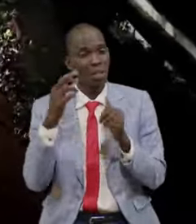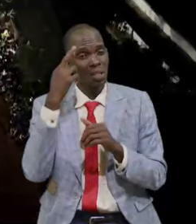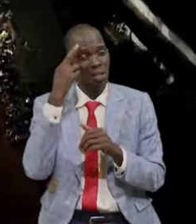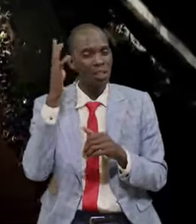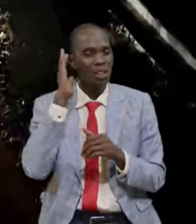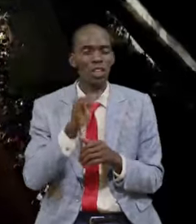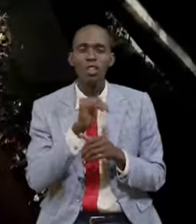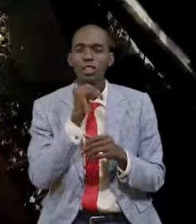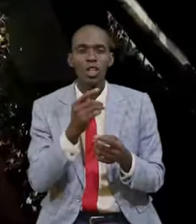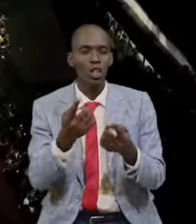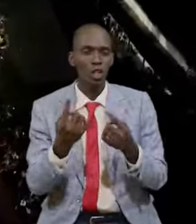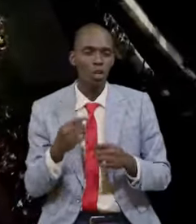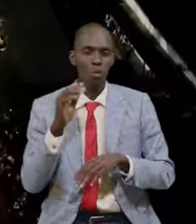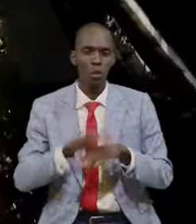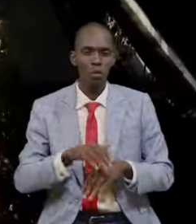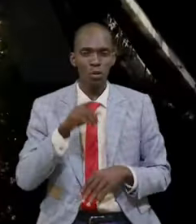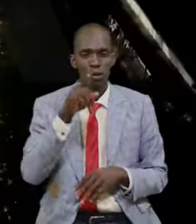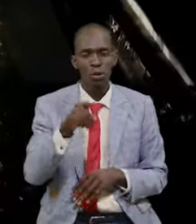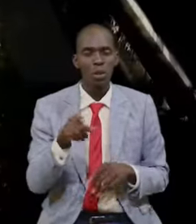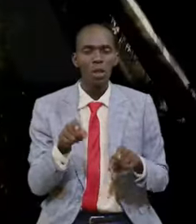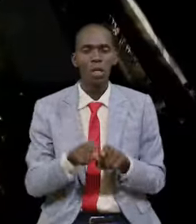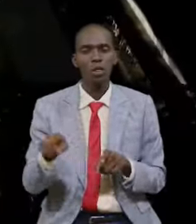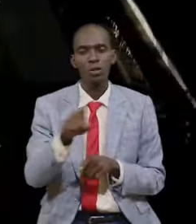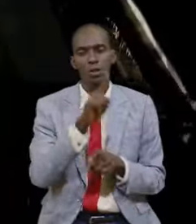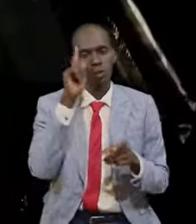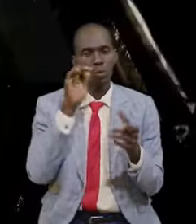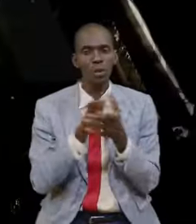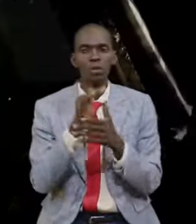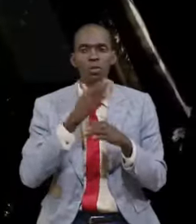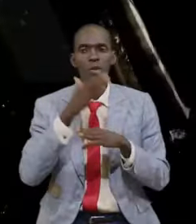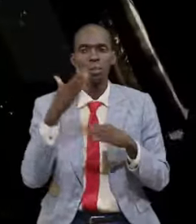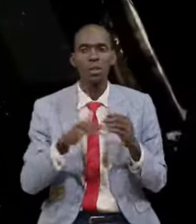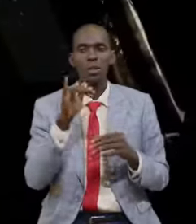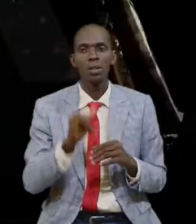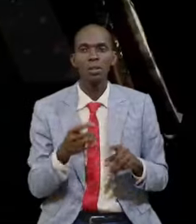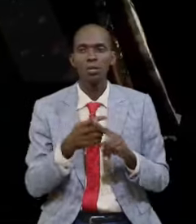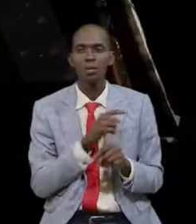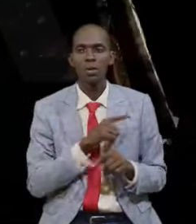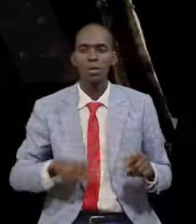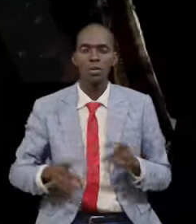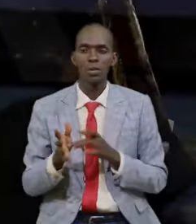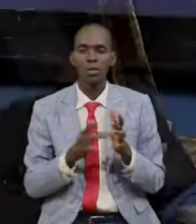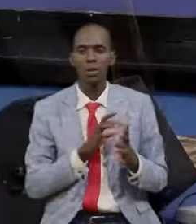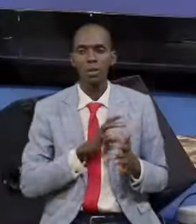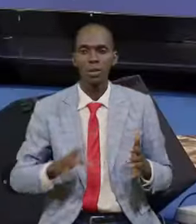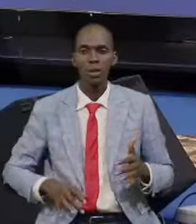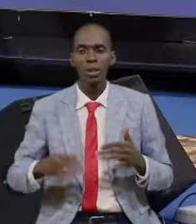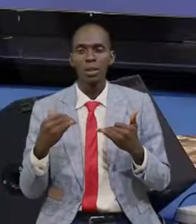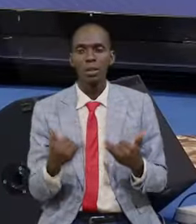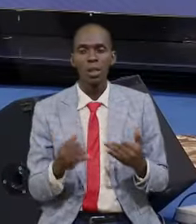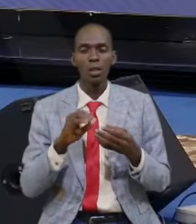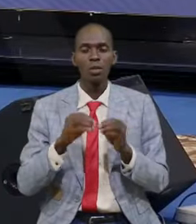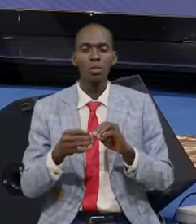come upon you as you believe completely on the Lord Jesus Christ. We're looking at number two